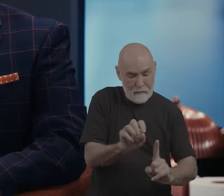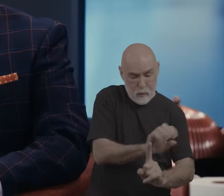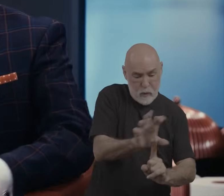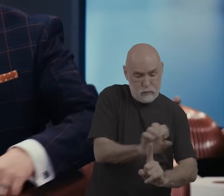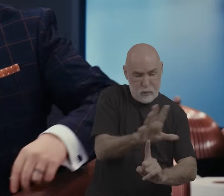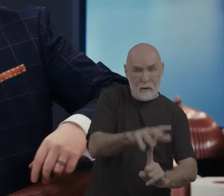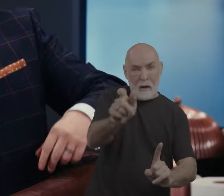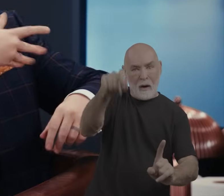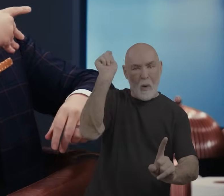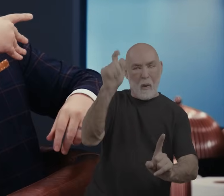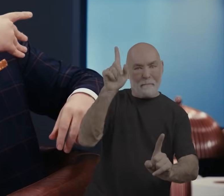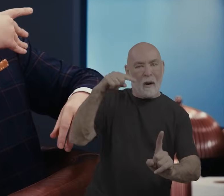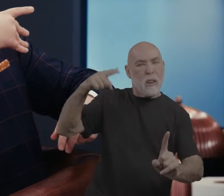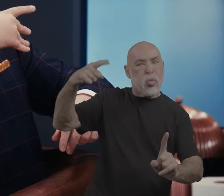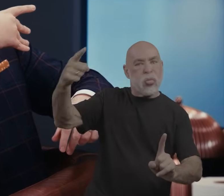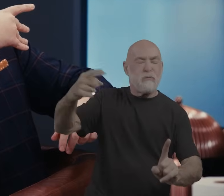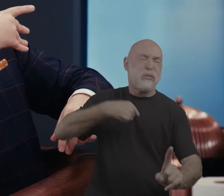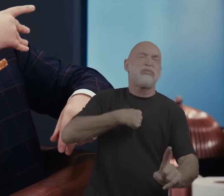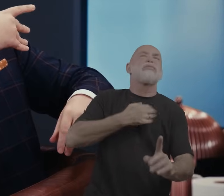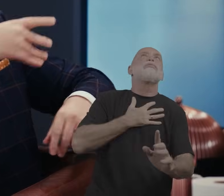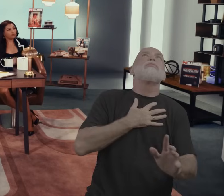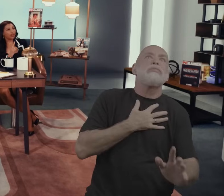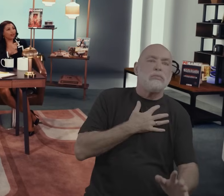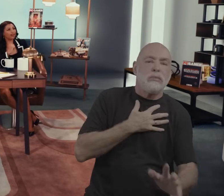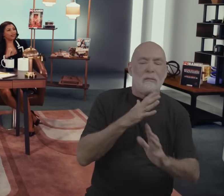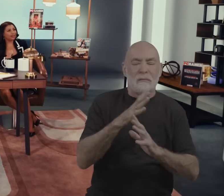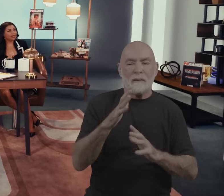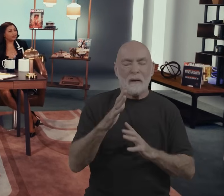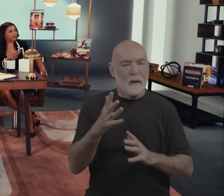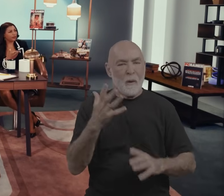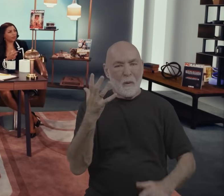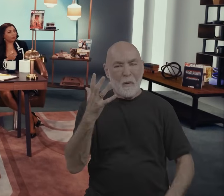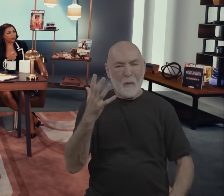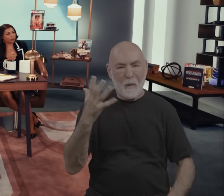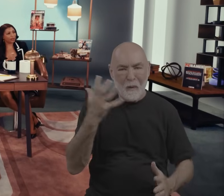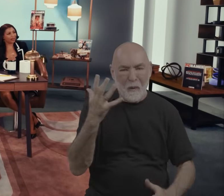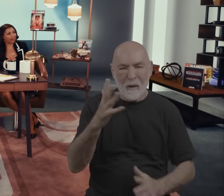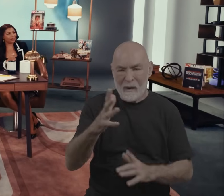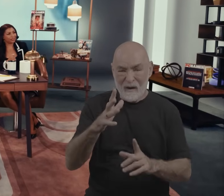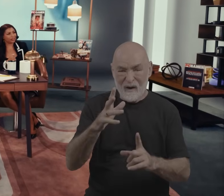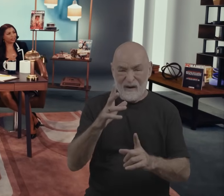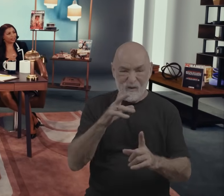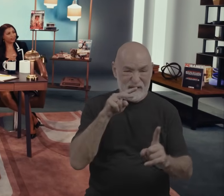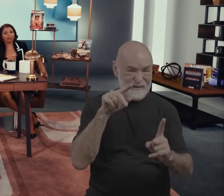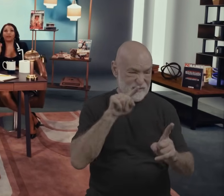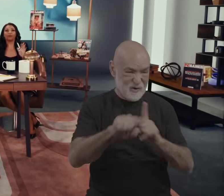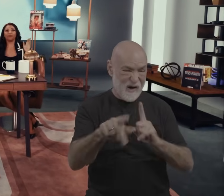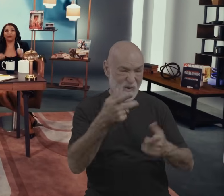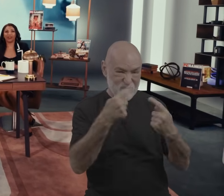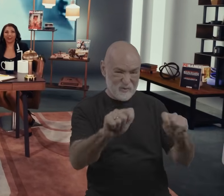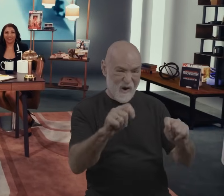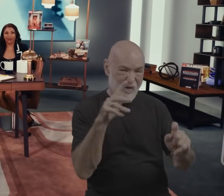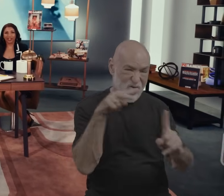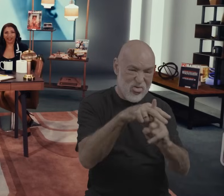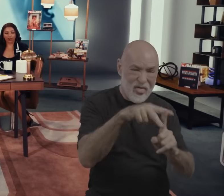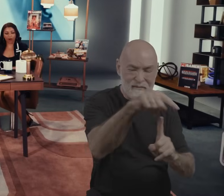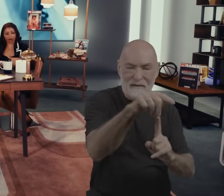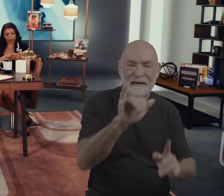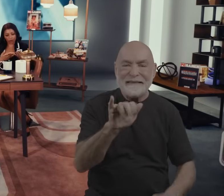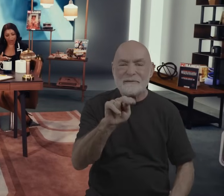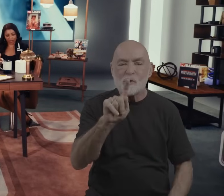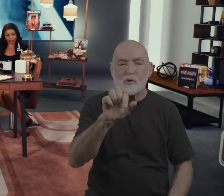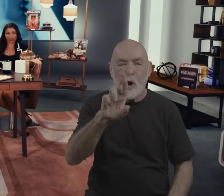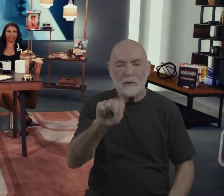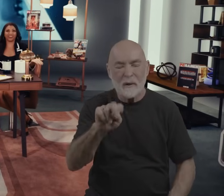In reality, Ninja Star. Huh, that did a real number when we tried it on an intern. Well, moving on, we have